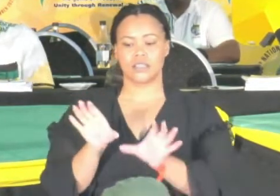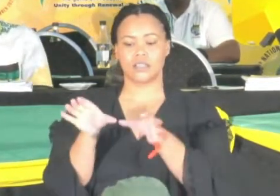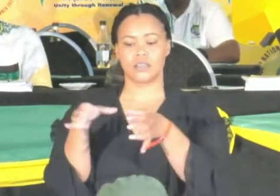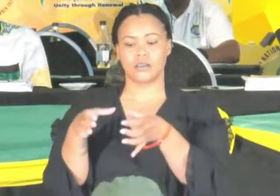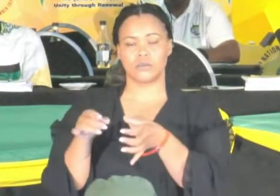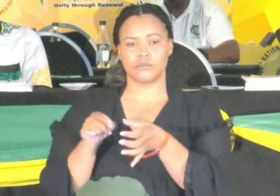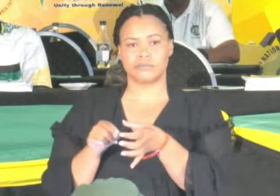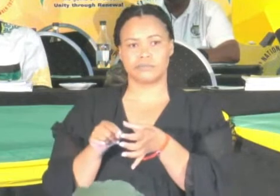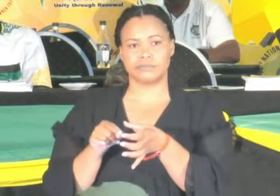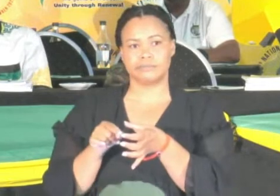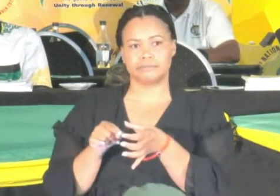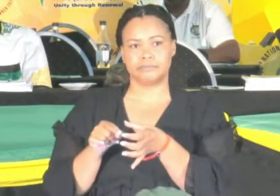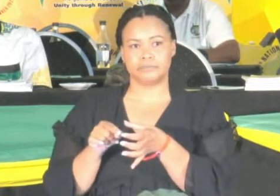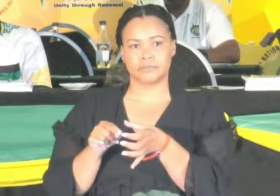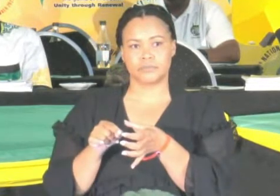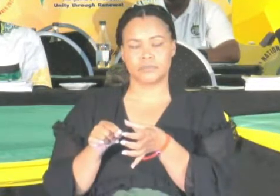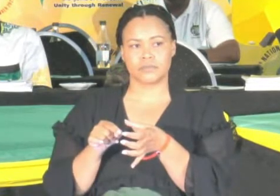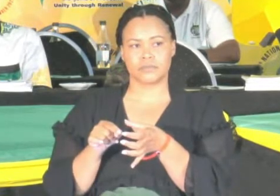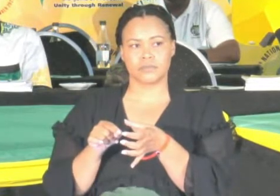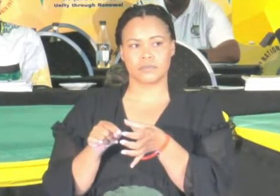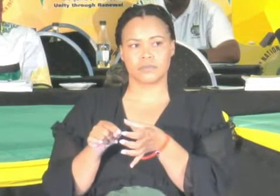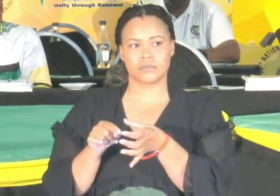Congress,